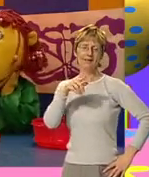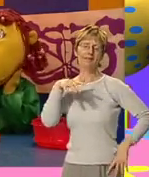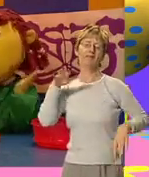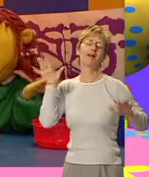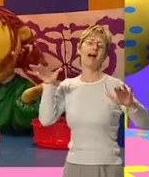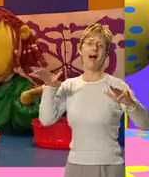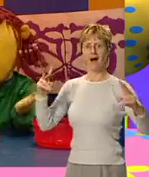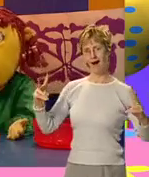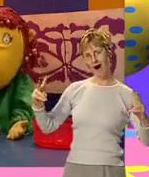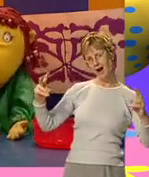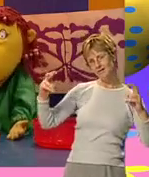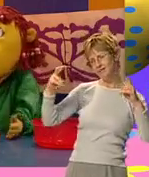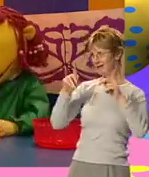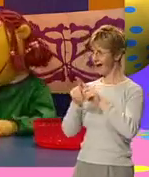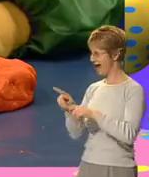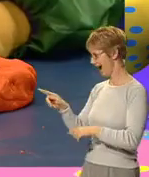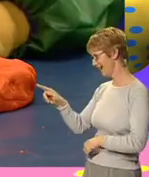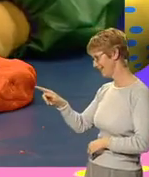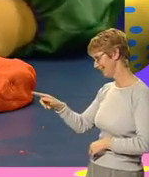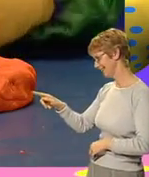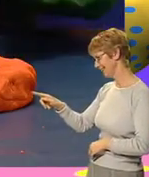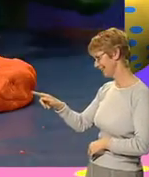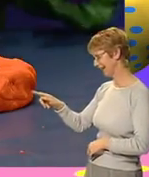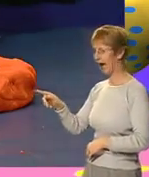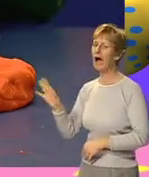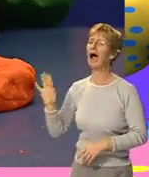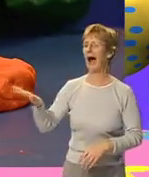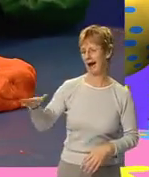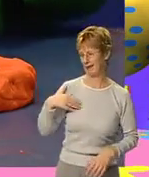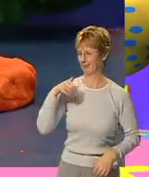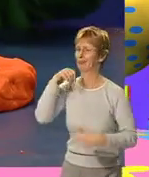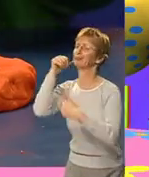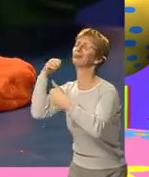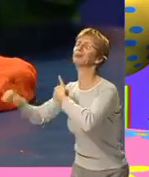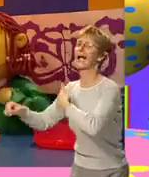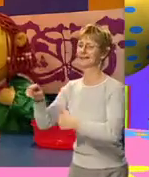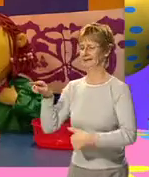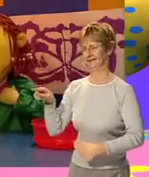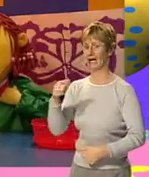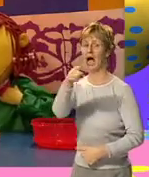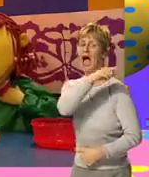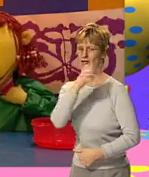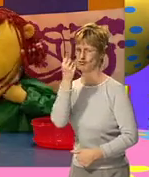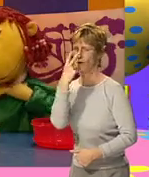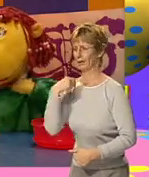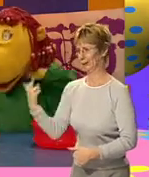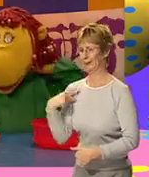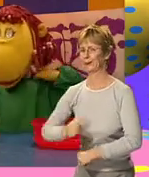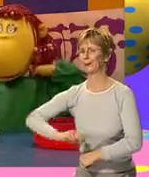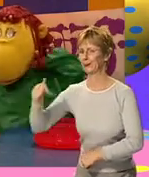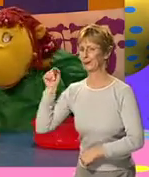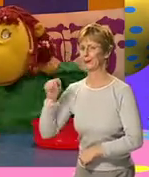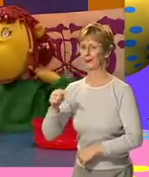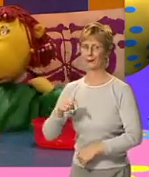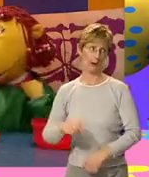a fairy castle like this? Oh, you know, I bet the others won't be as good as ours. No